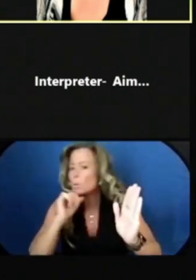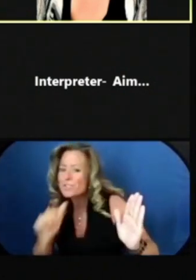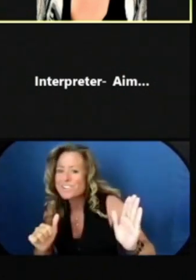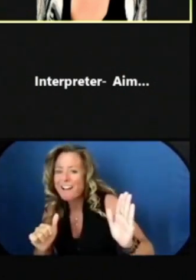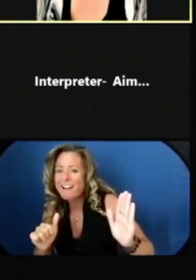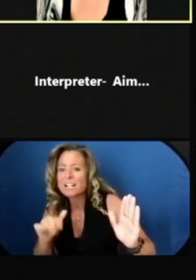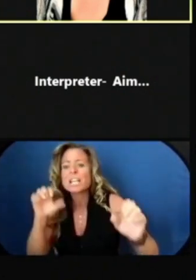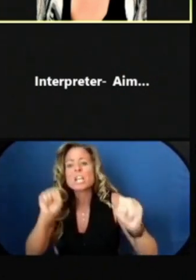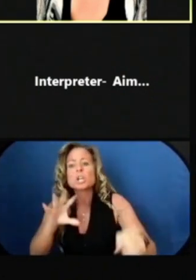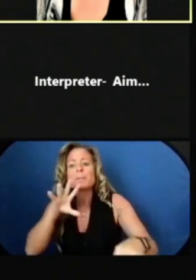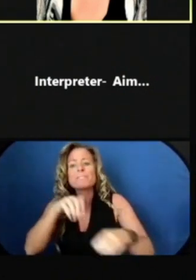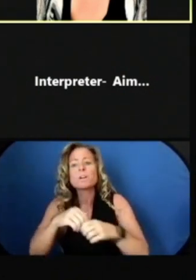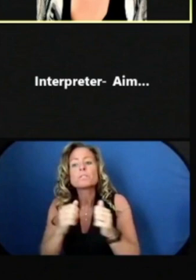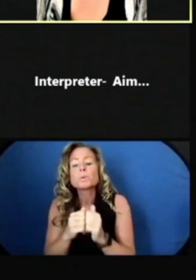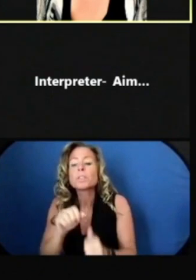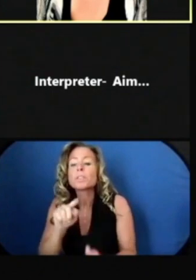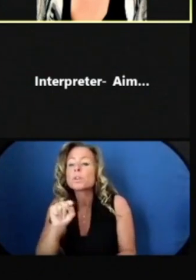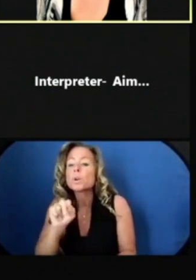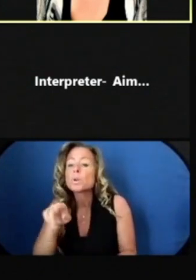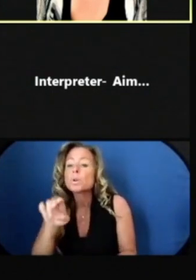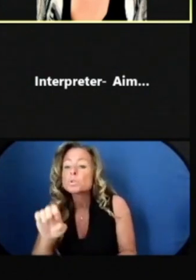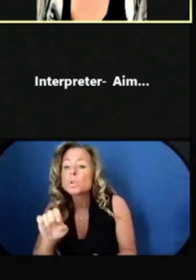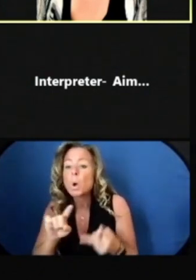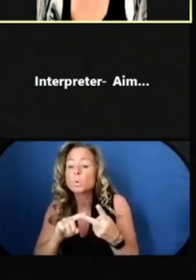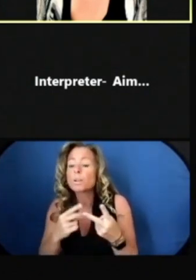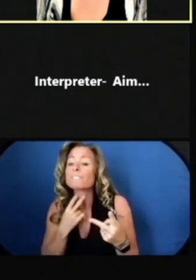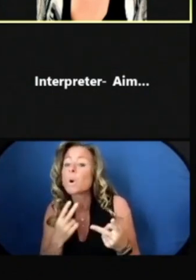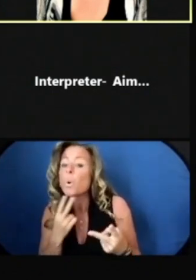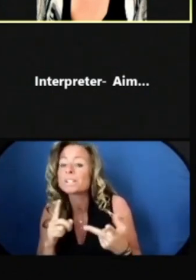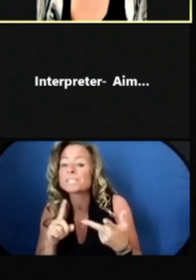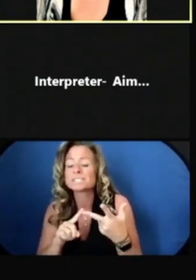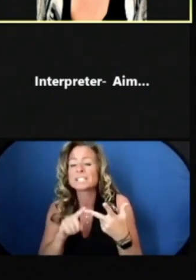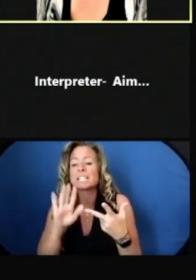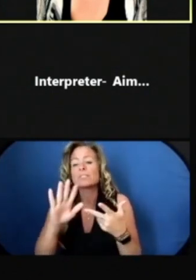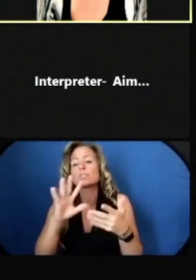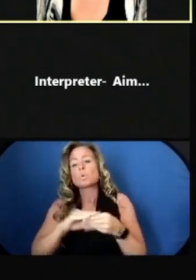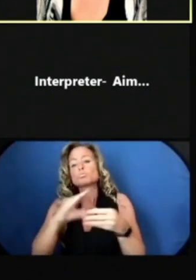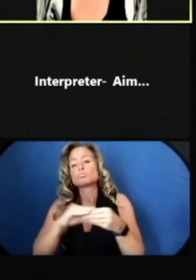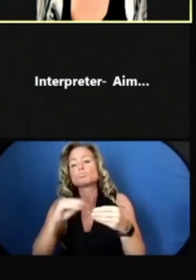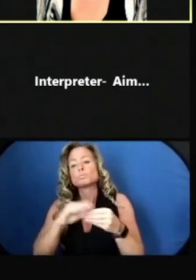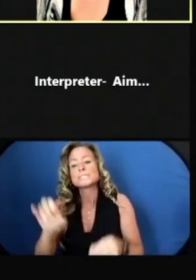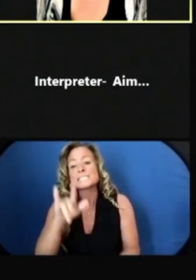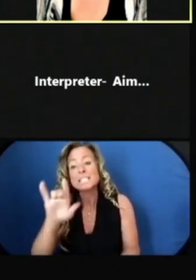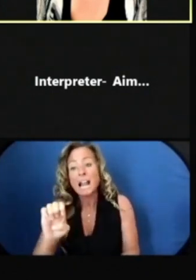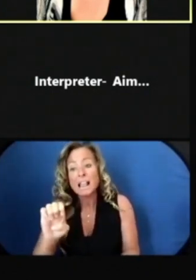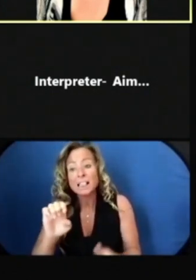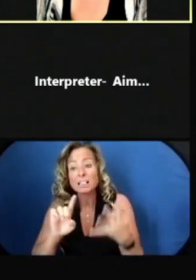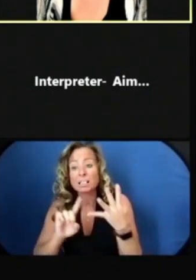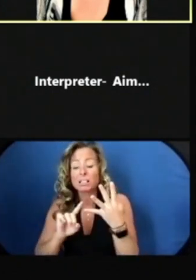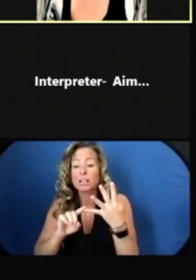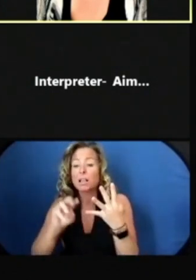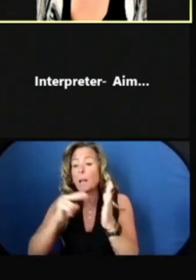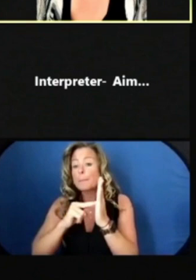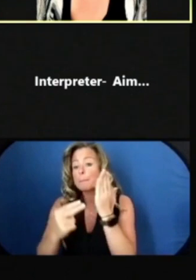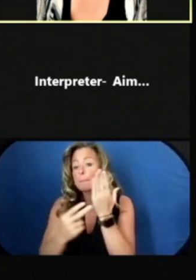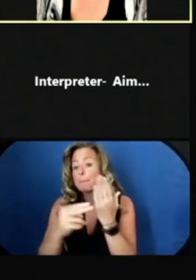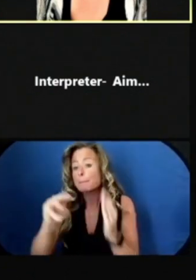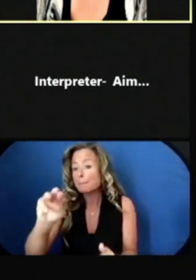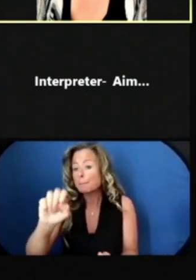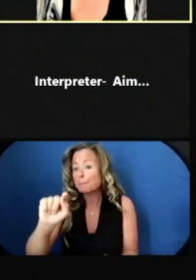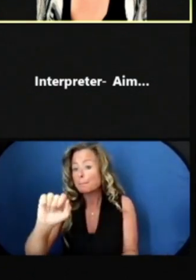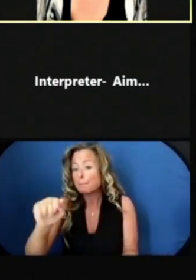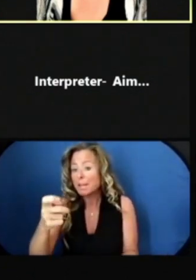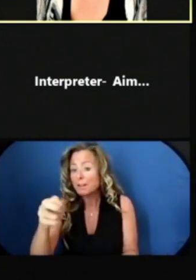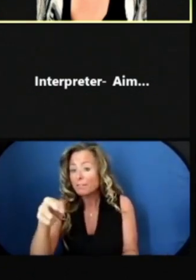in your tone, in your voice, in your narrative style, with metaphors